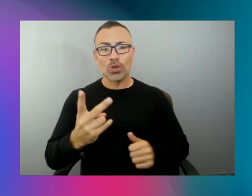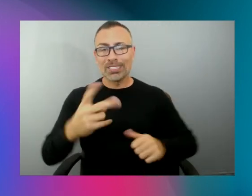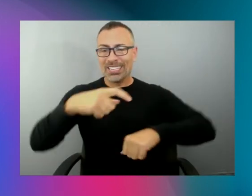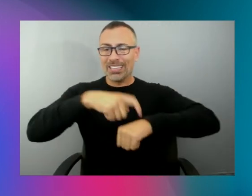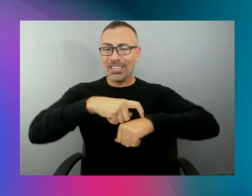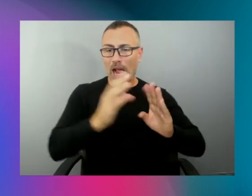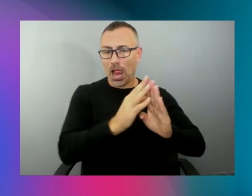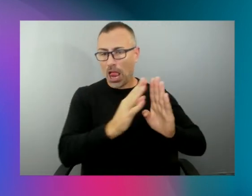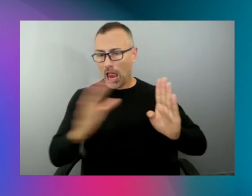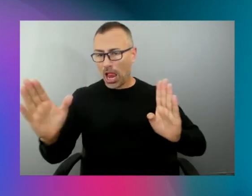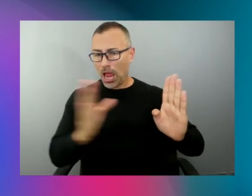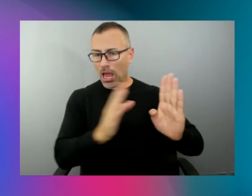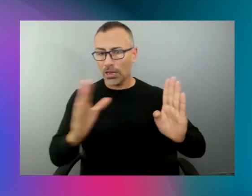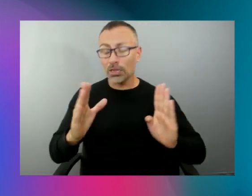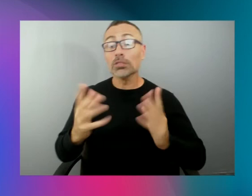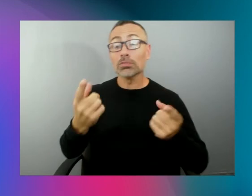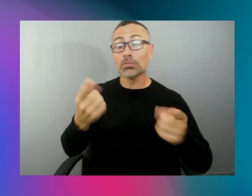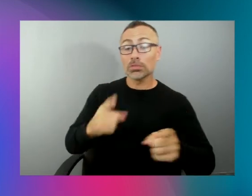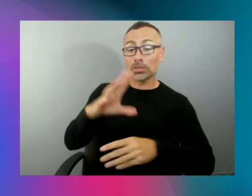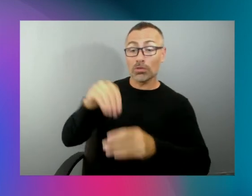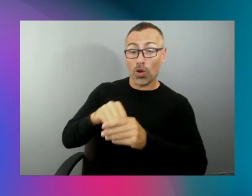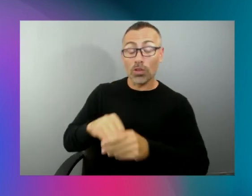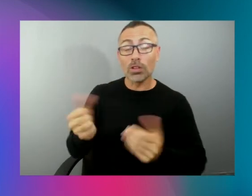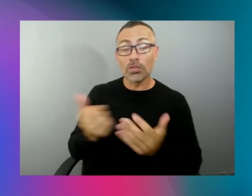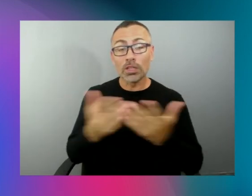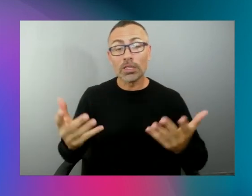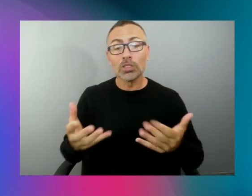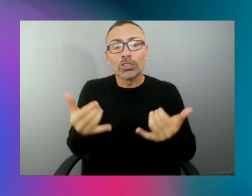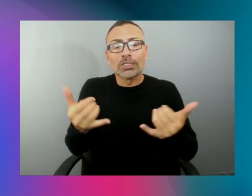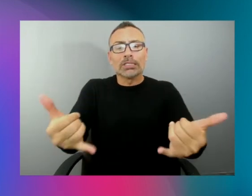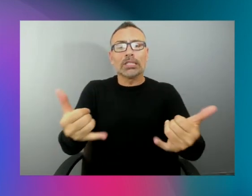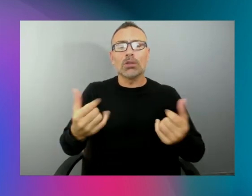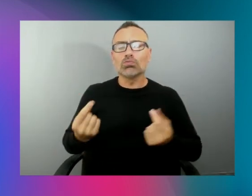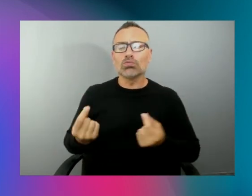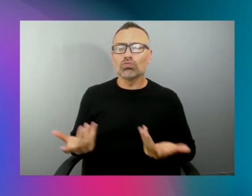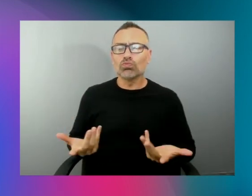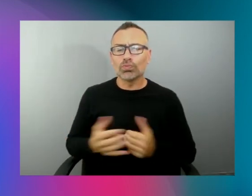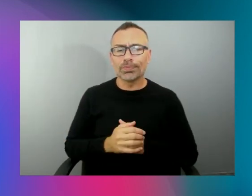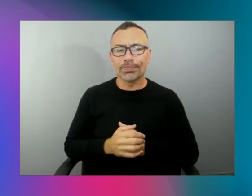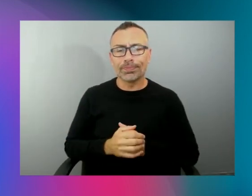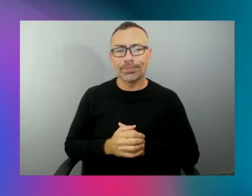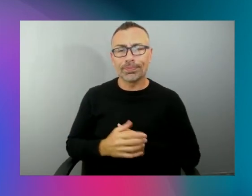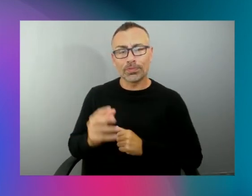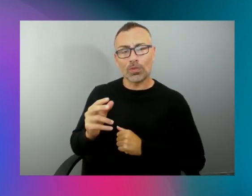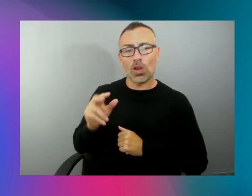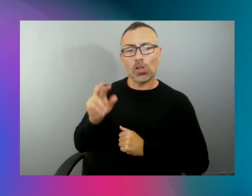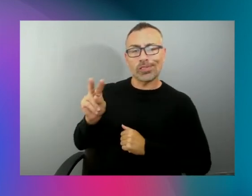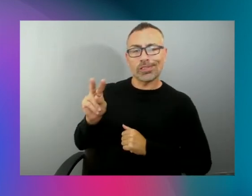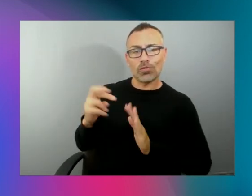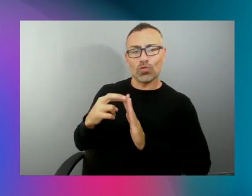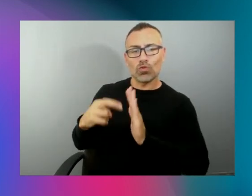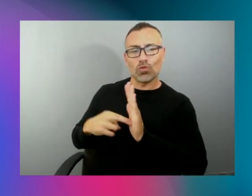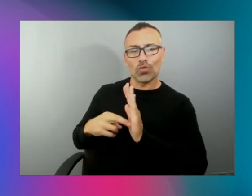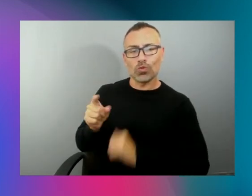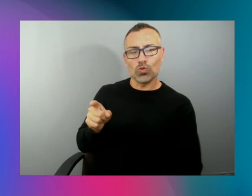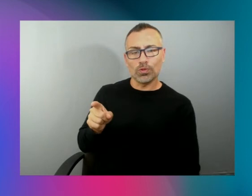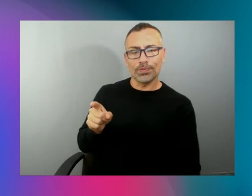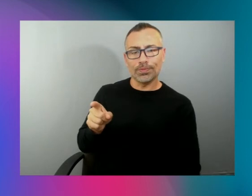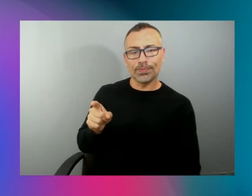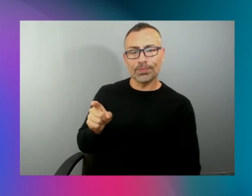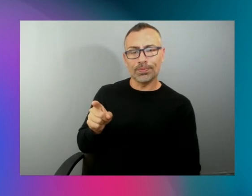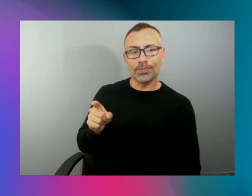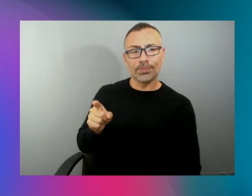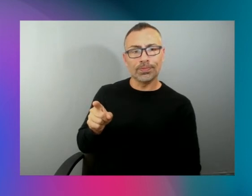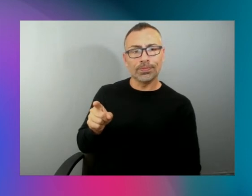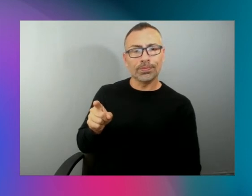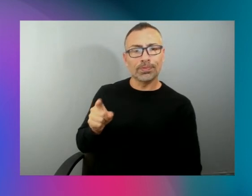what I'm going to do, right? I'm going to look at, again, rules here. I'm going to select